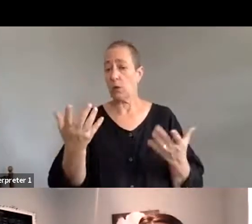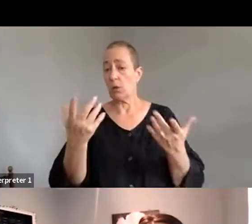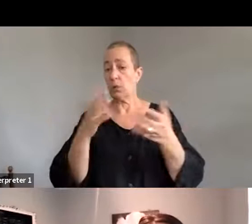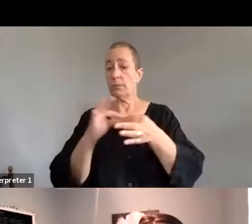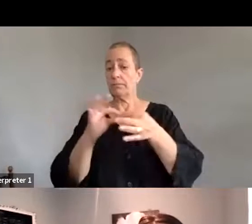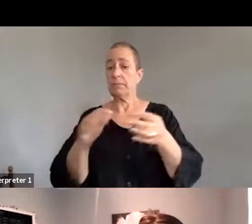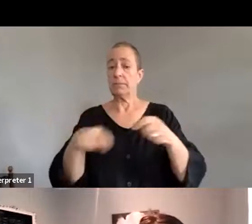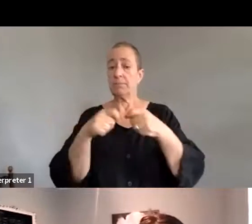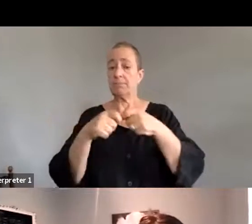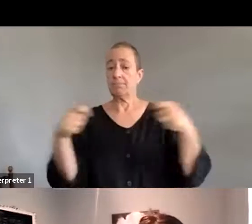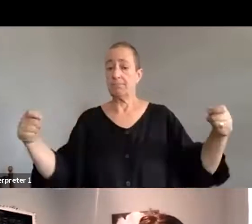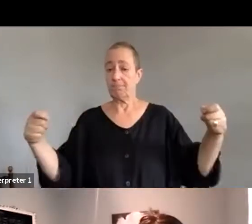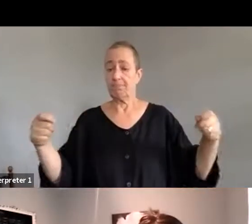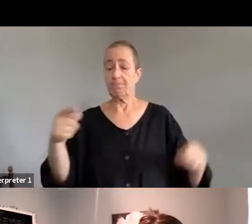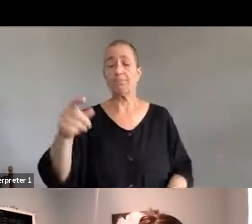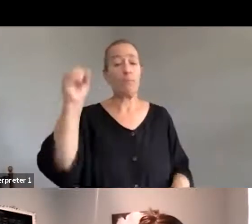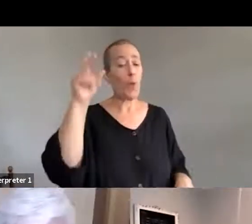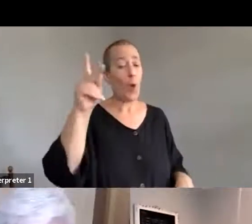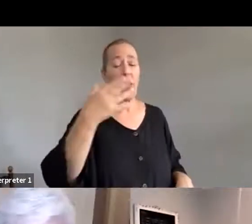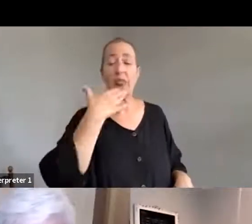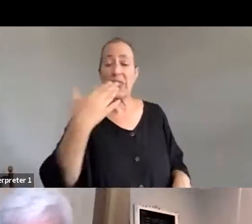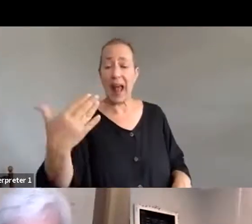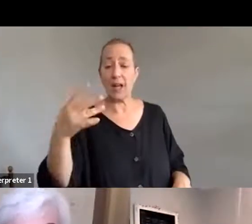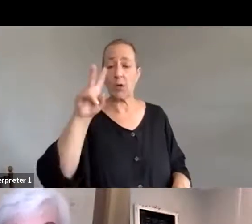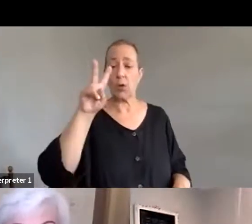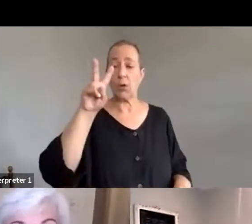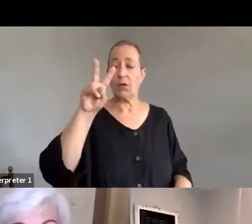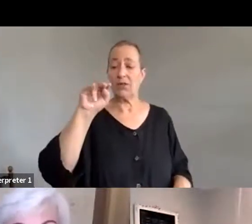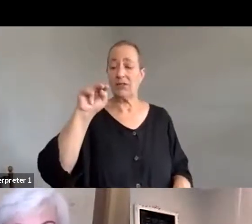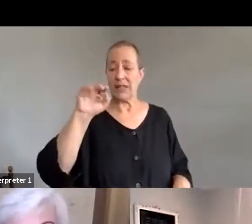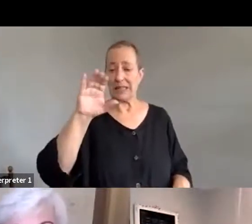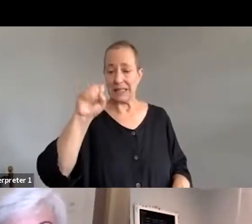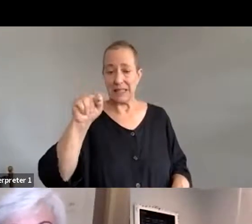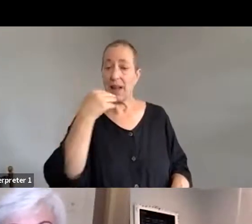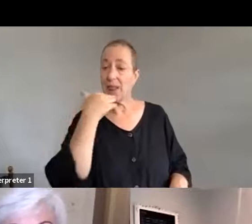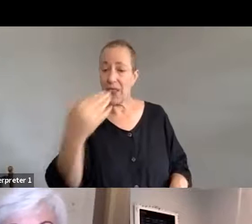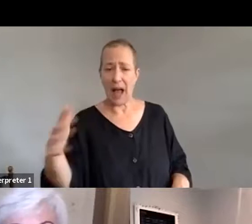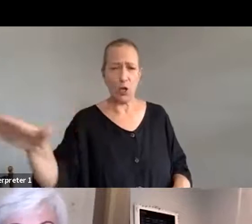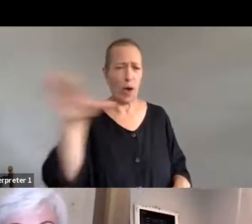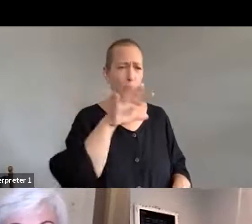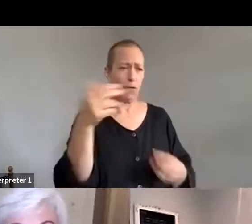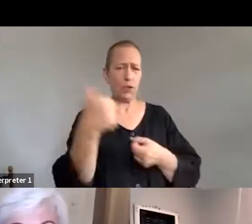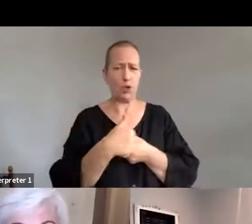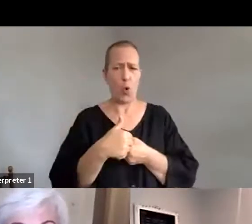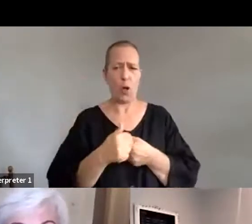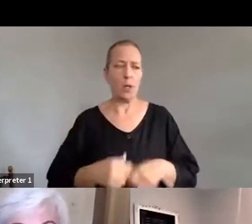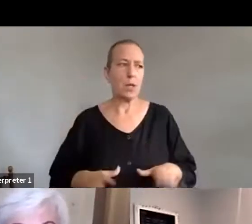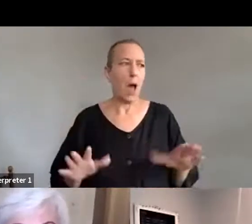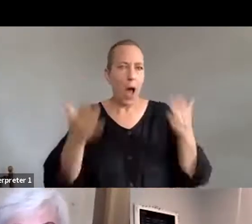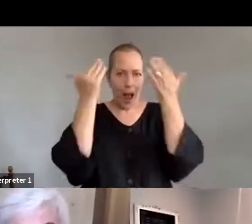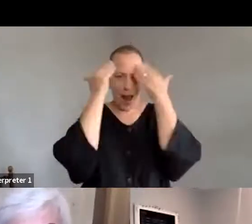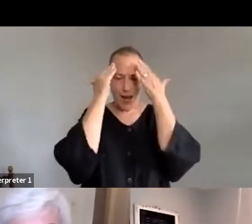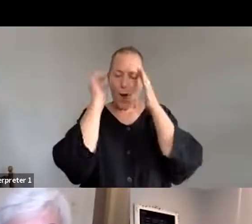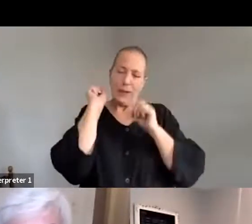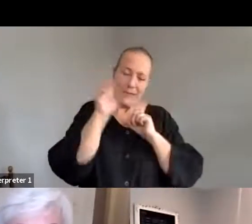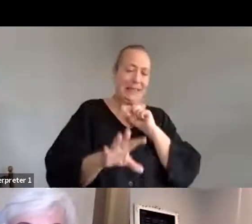Okay, thank you, Vincent. Thank you everyone for joining us. I'm really, really sorry. I know we had a lot of information that we're trying to